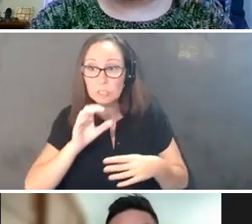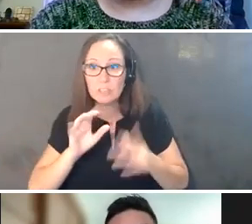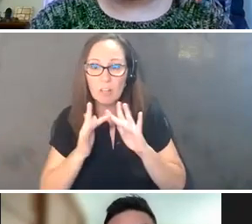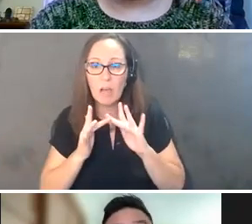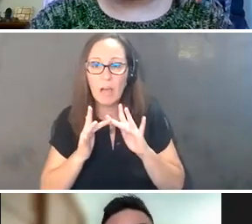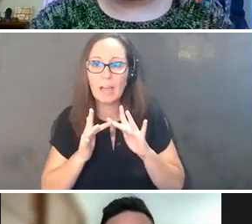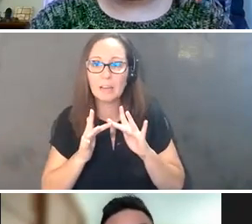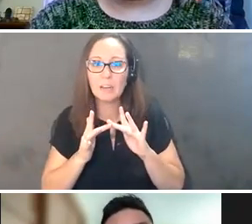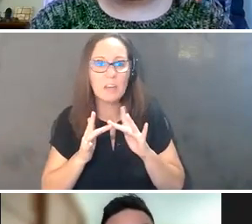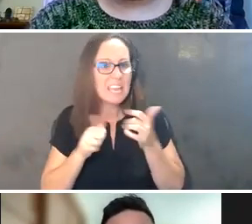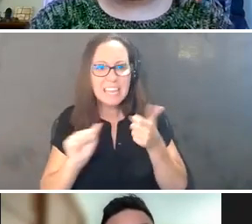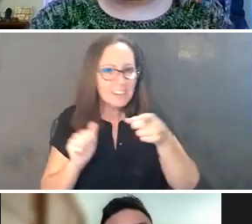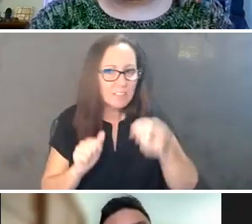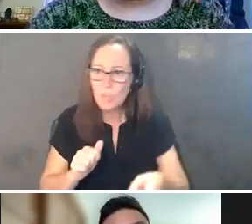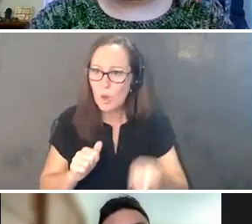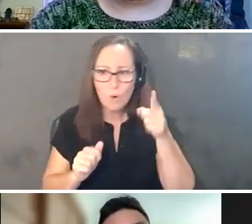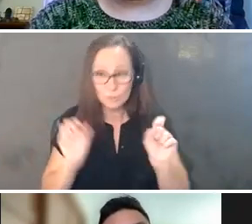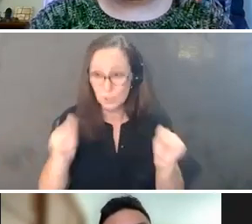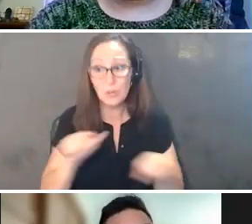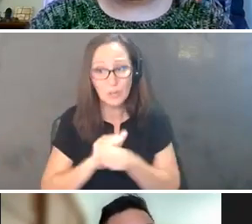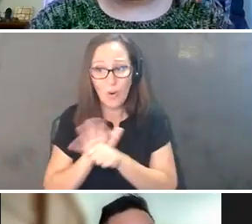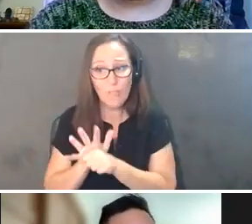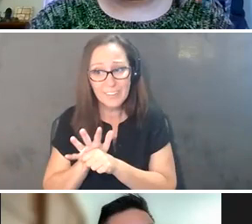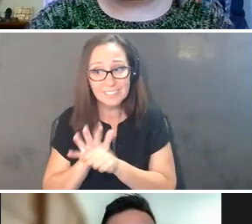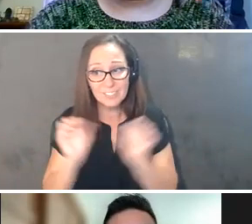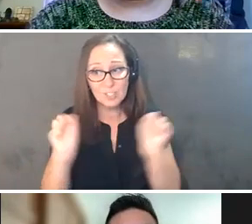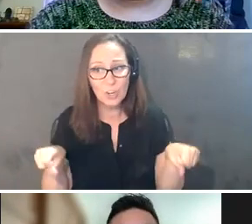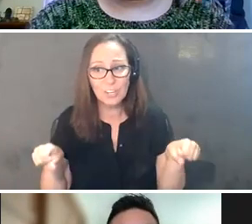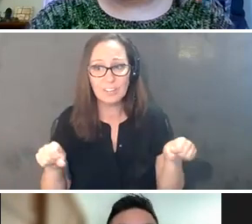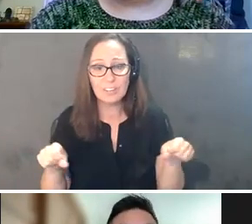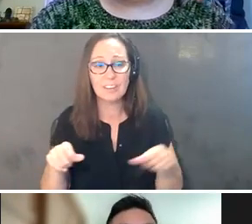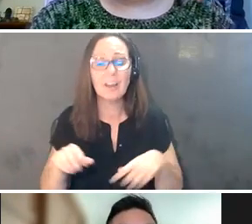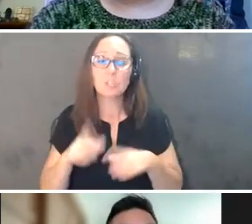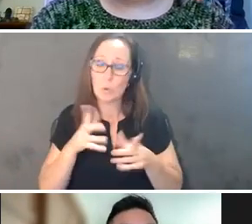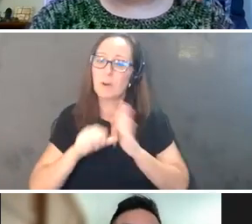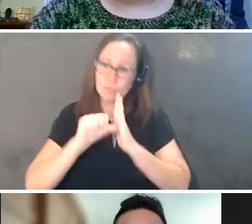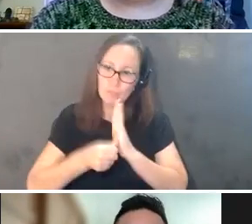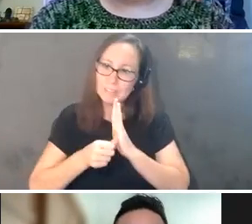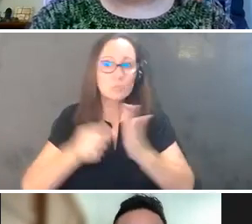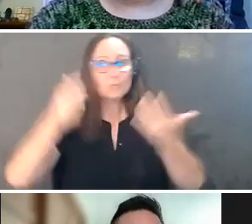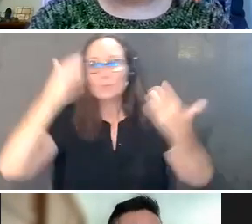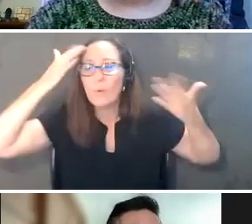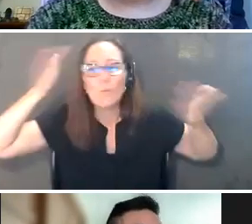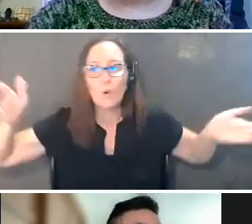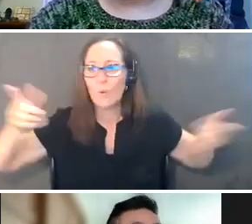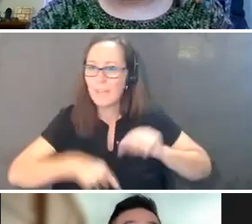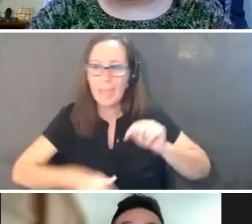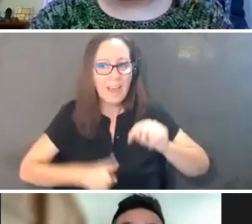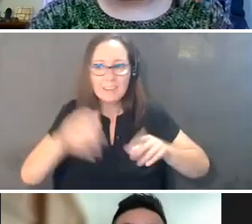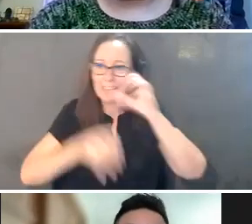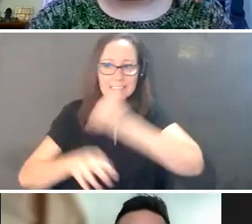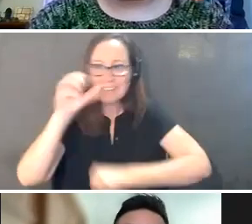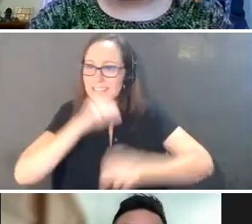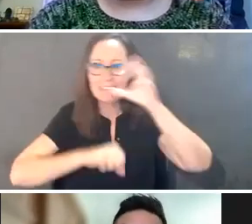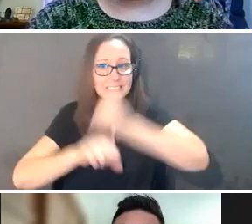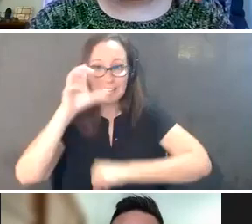could be COVID. So you really don't know. And I really want to really stress that point. is we really can't guess about this. Have I